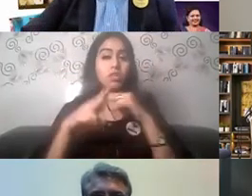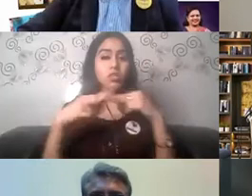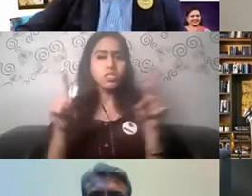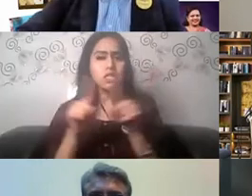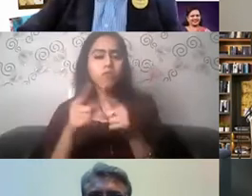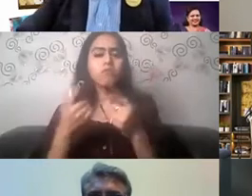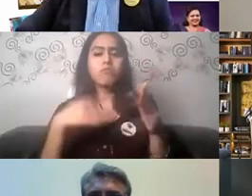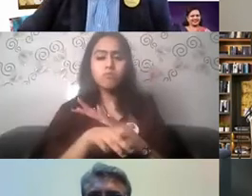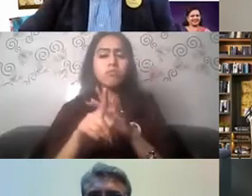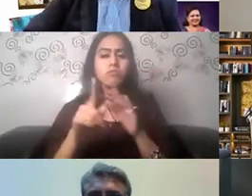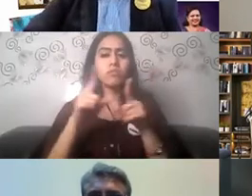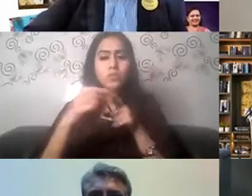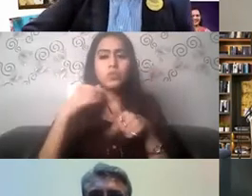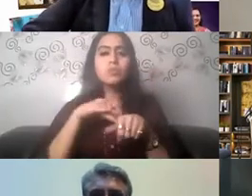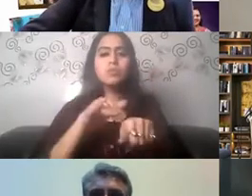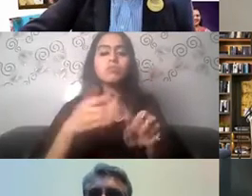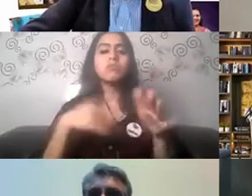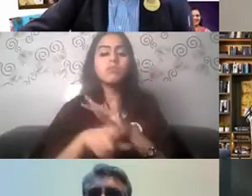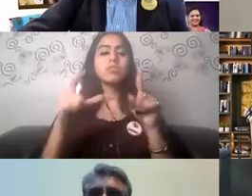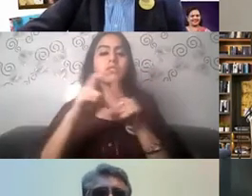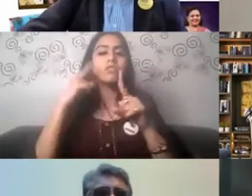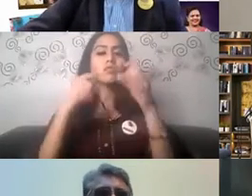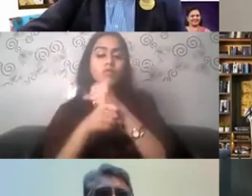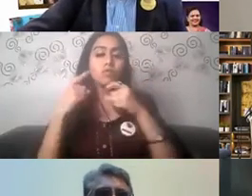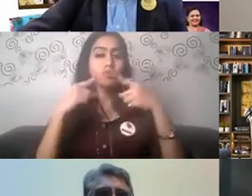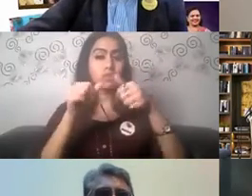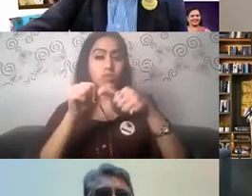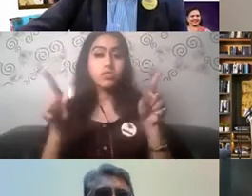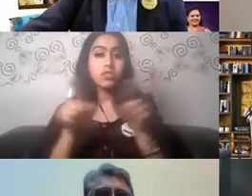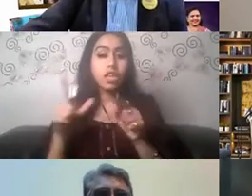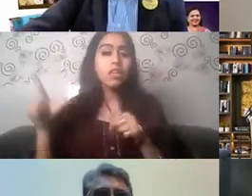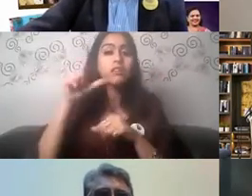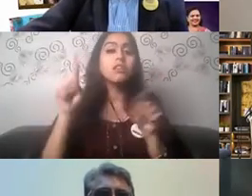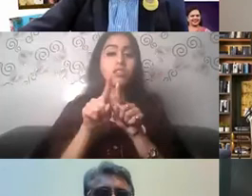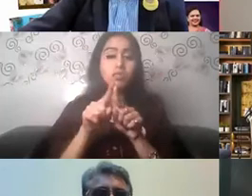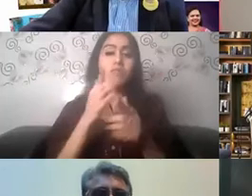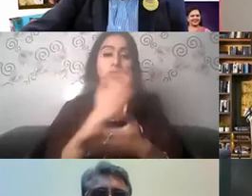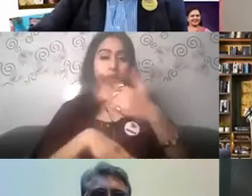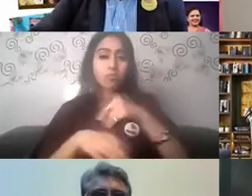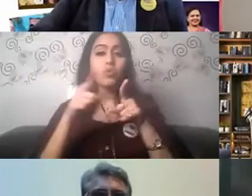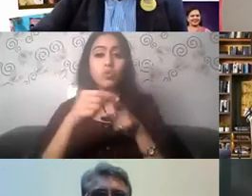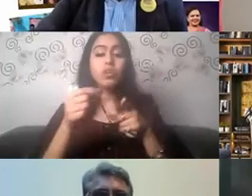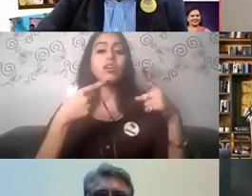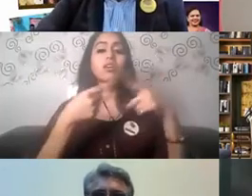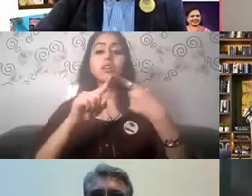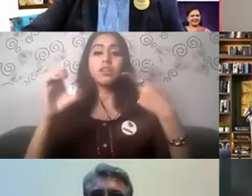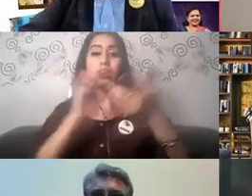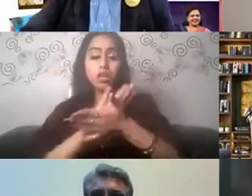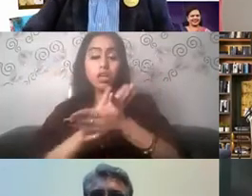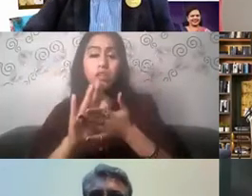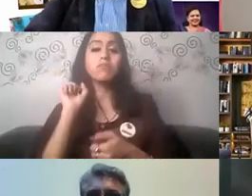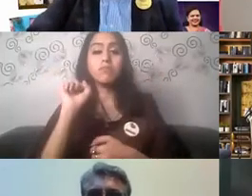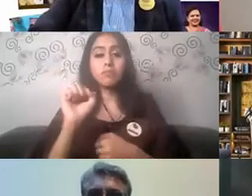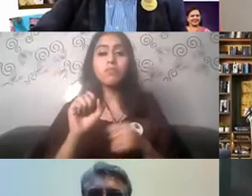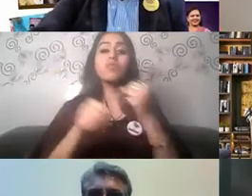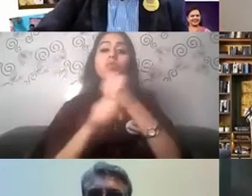awards, including the Digital Leaders 100, the Recruitment Industry Disability Awards, the Tech for Good Awards, and the